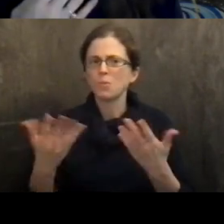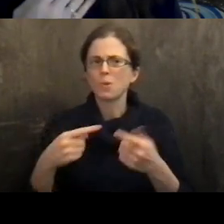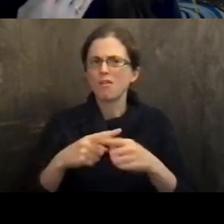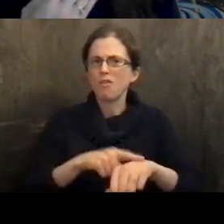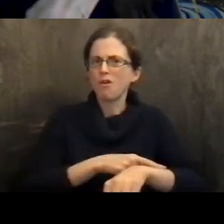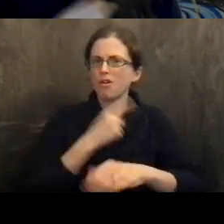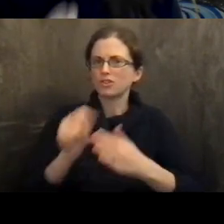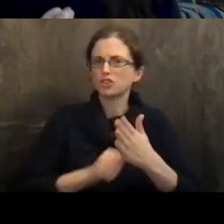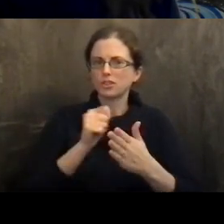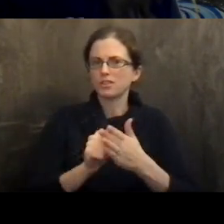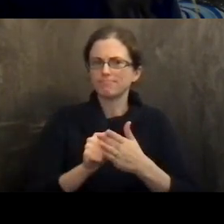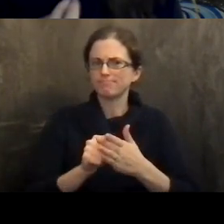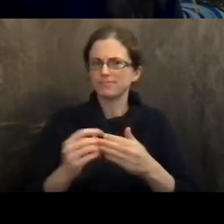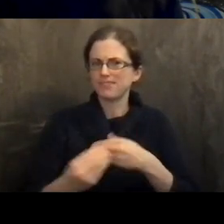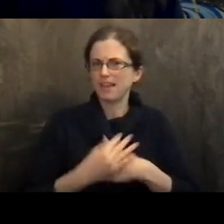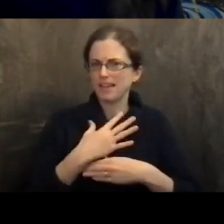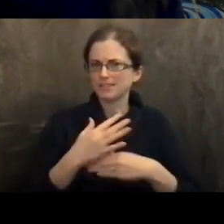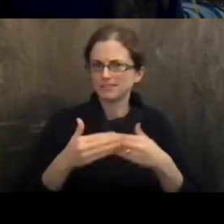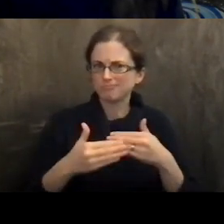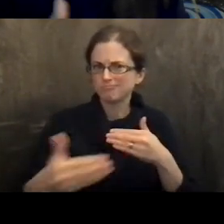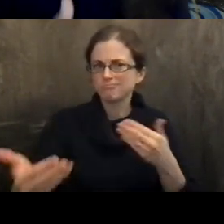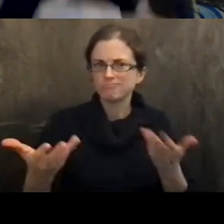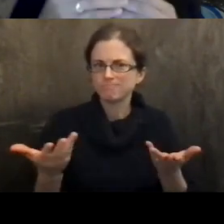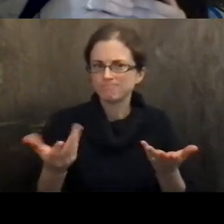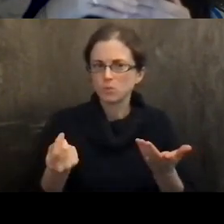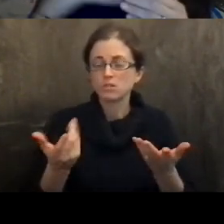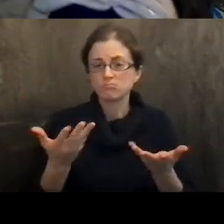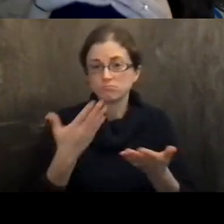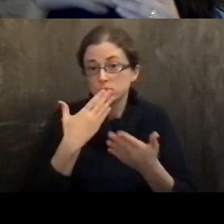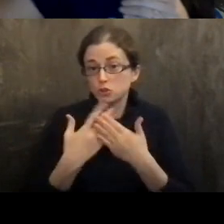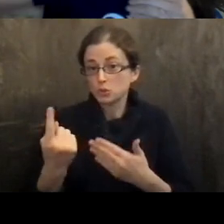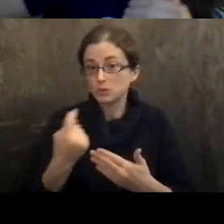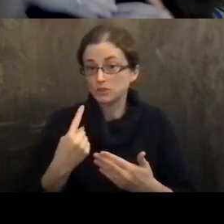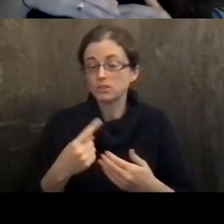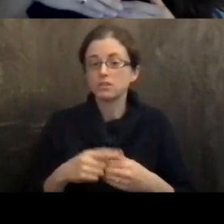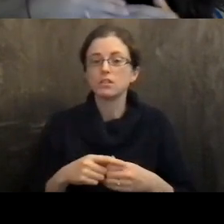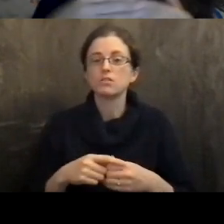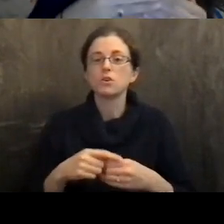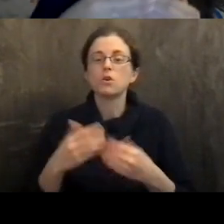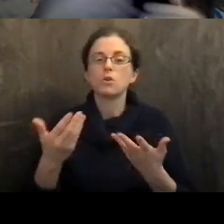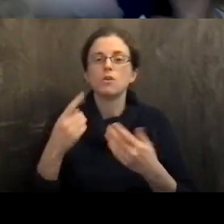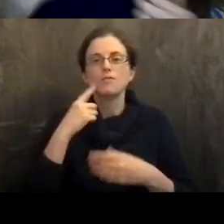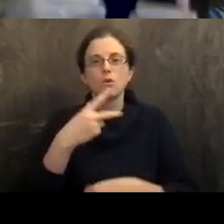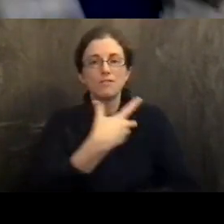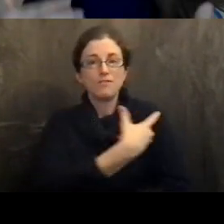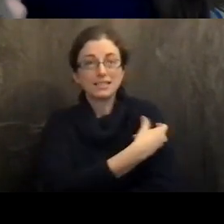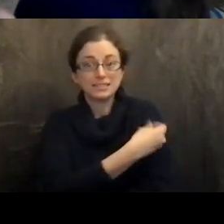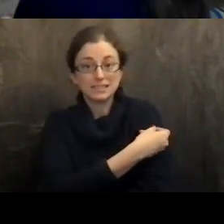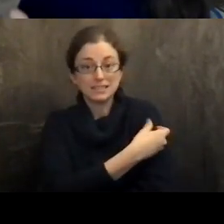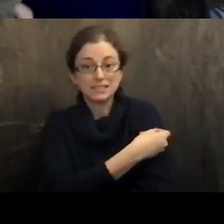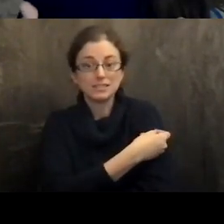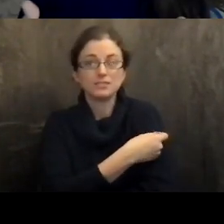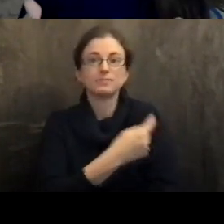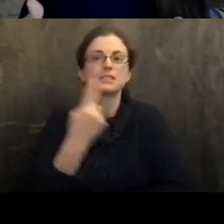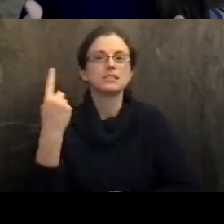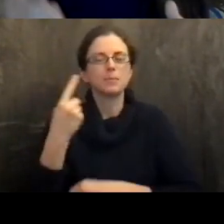reasonable question. It turns out that when it comes to vaccines, any side effect that's considered long-term appears within 2 months